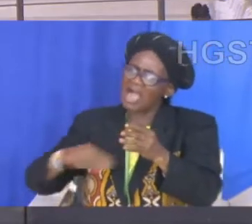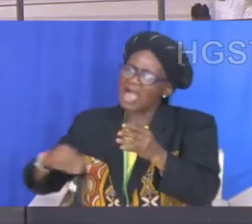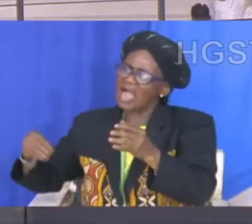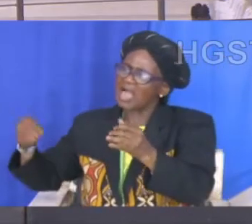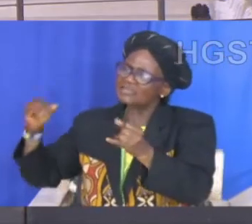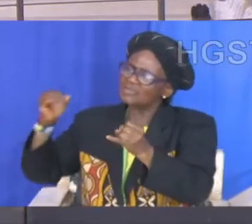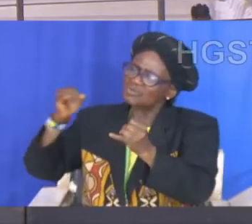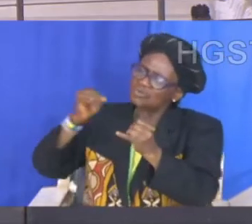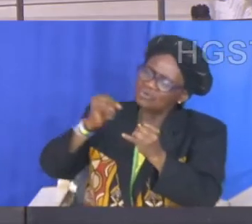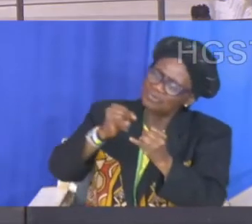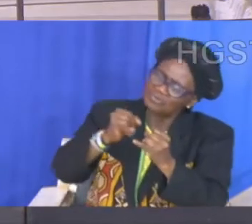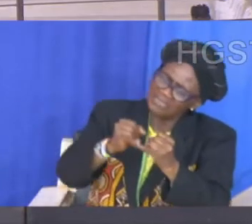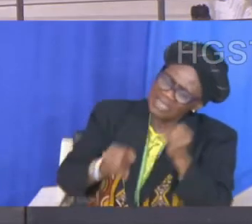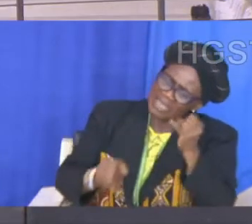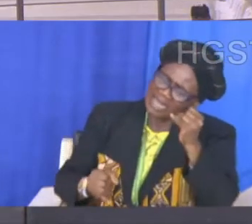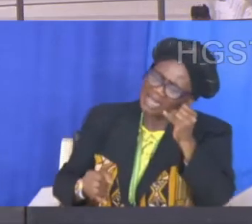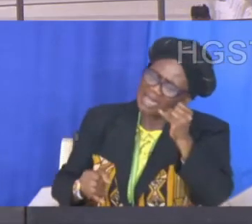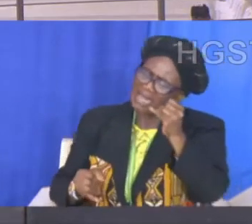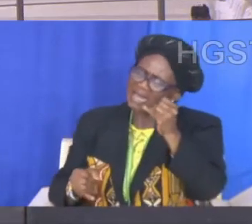Atomega,